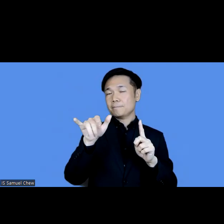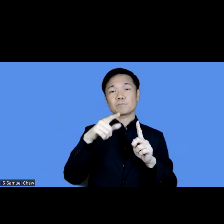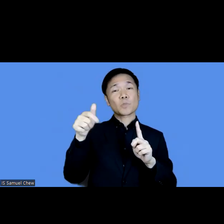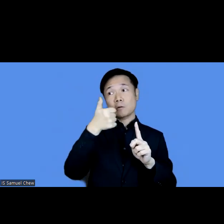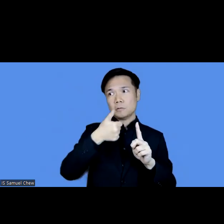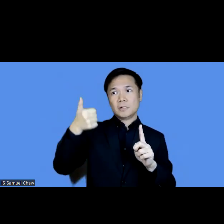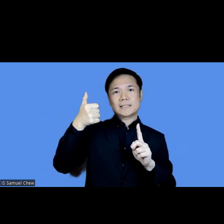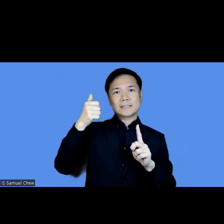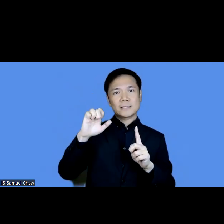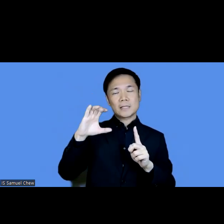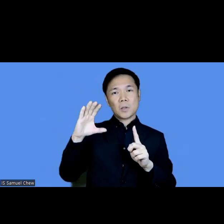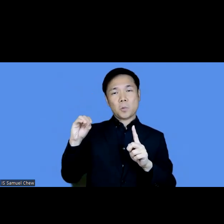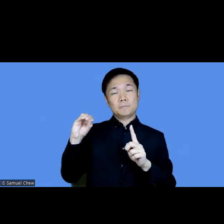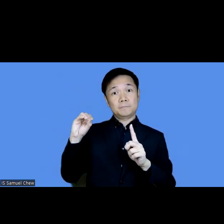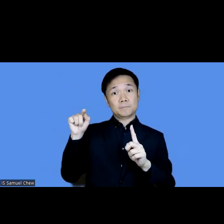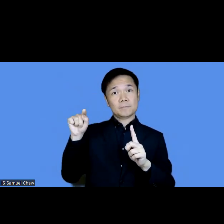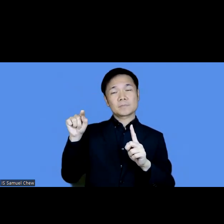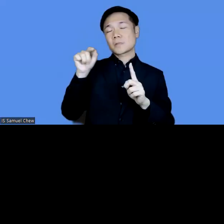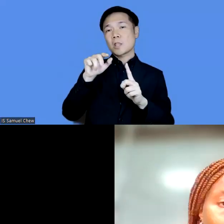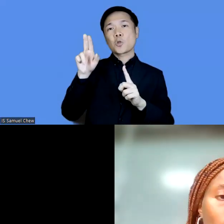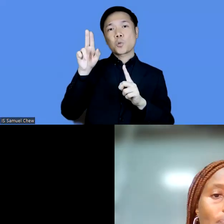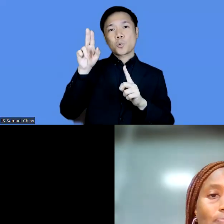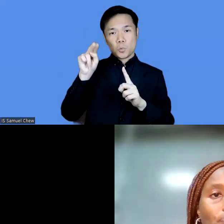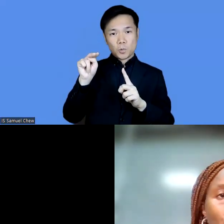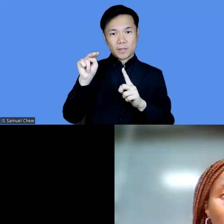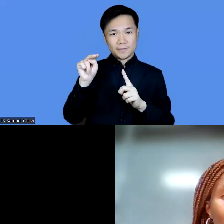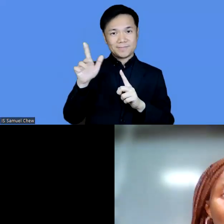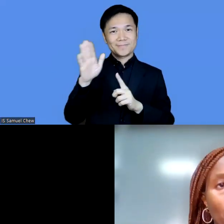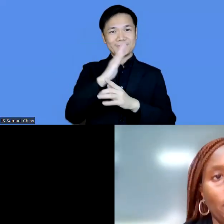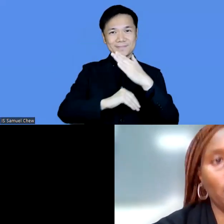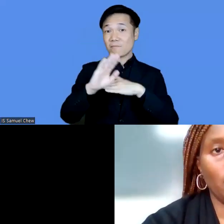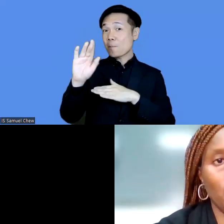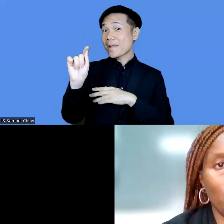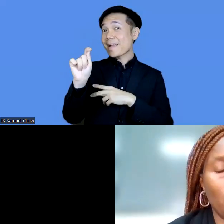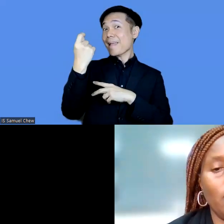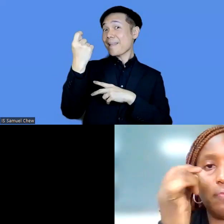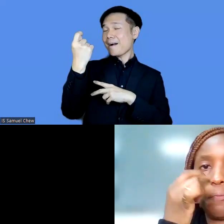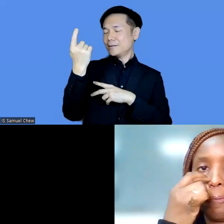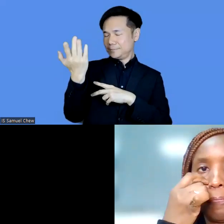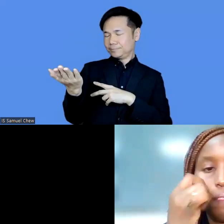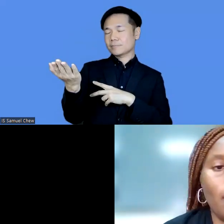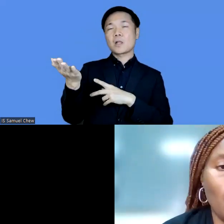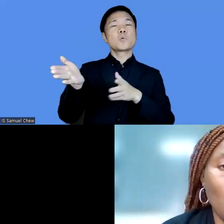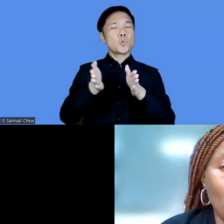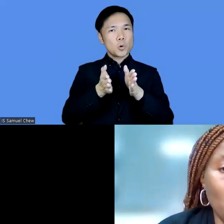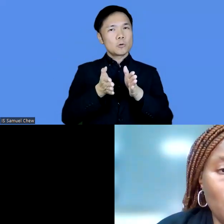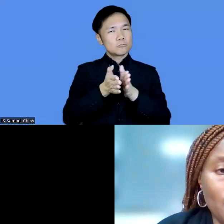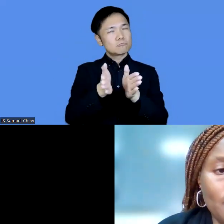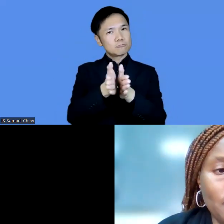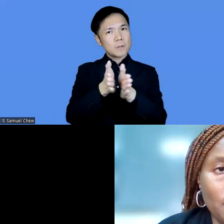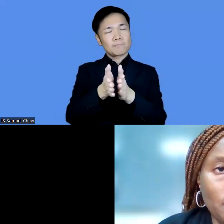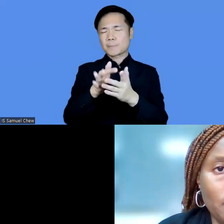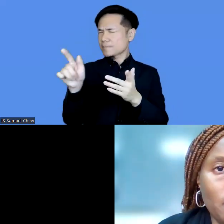Executive Officer of United Disabled Persons of Kenya, who will be sharing a